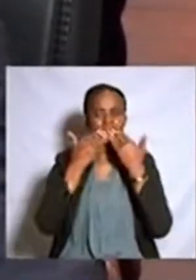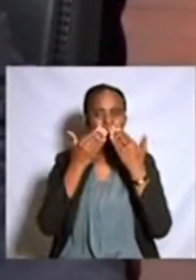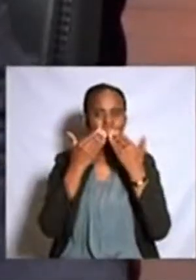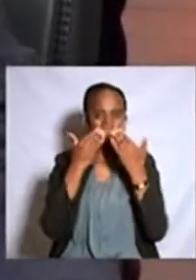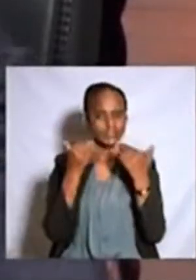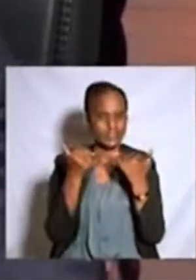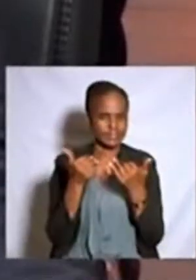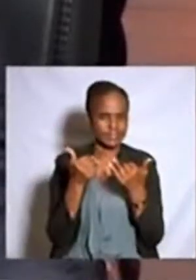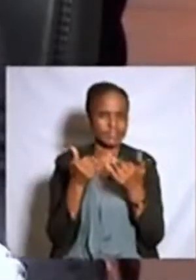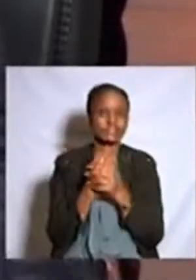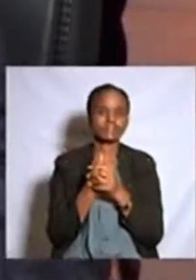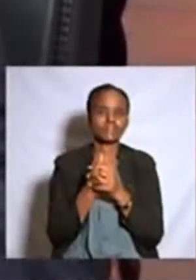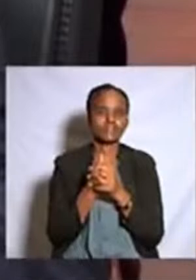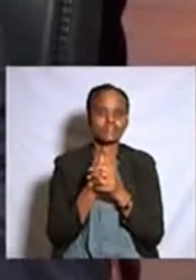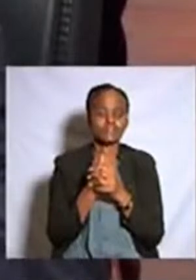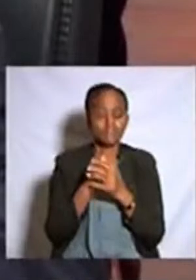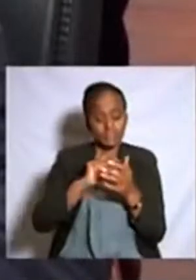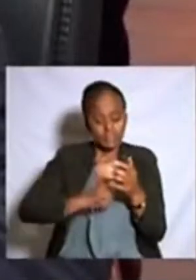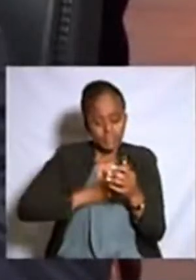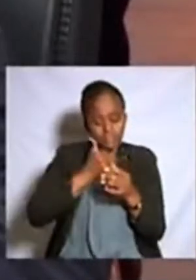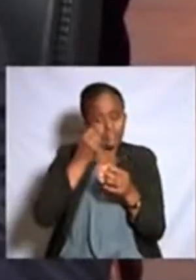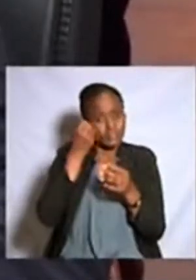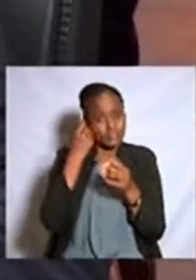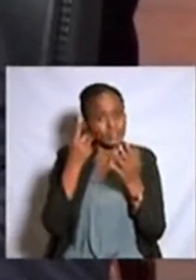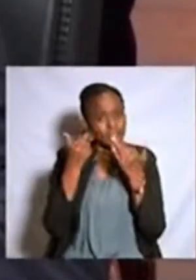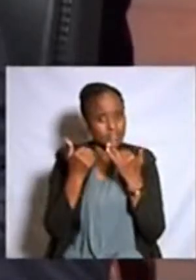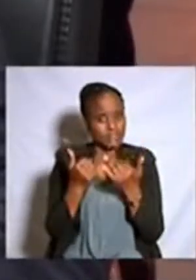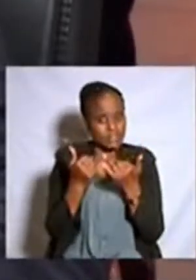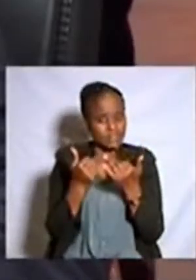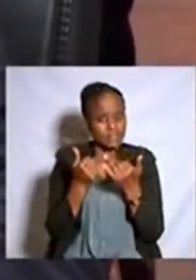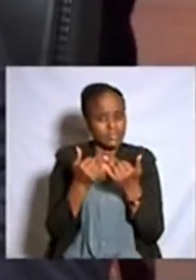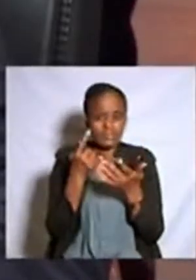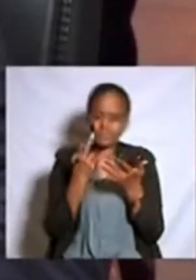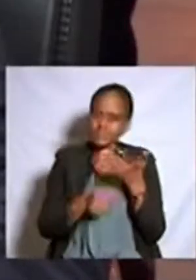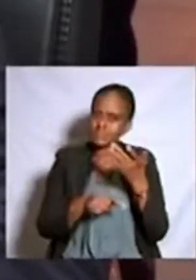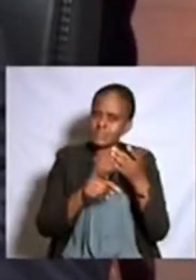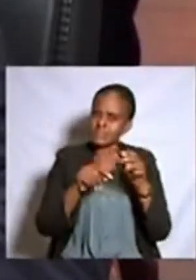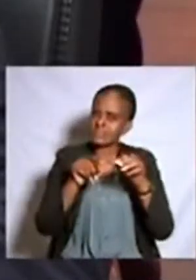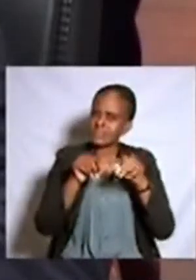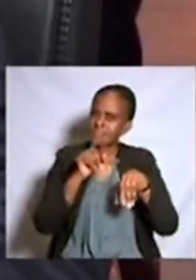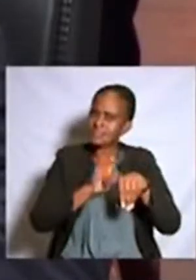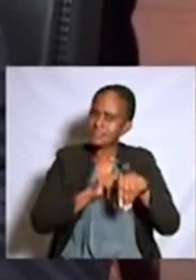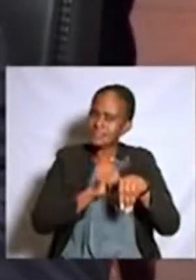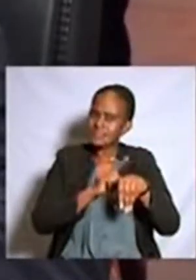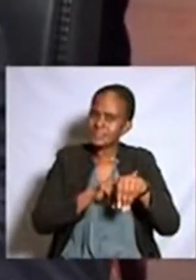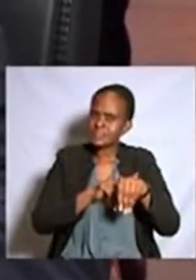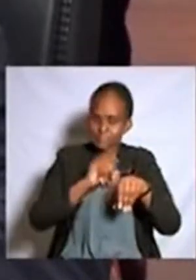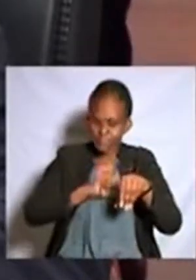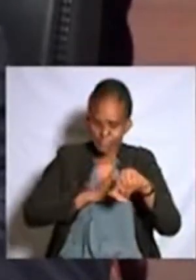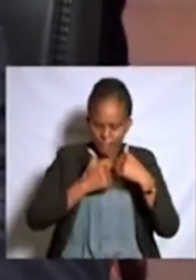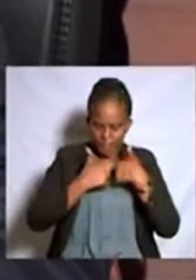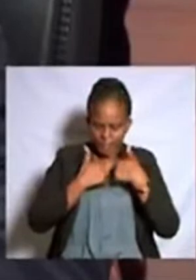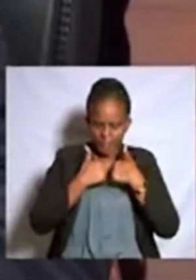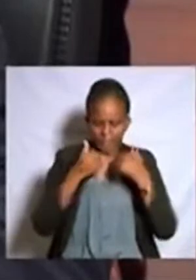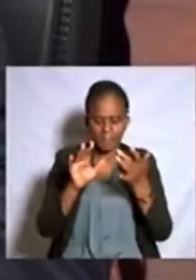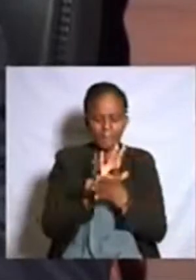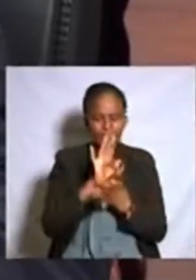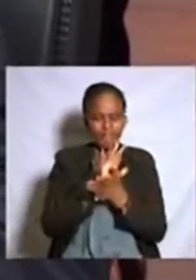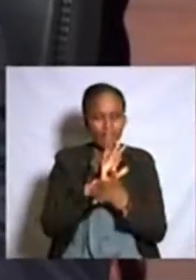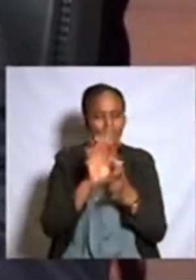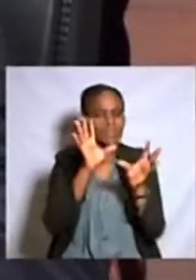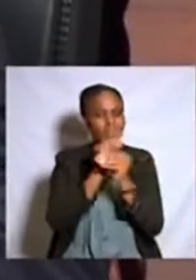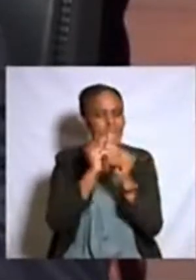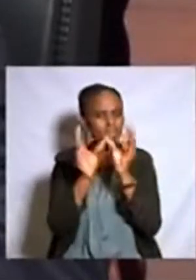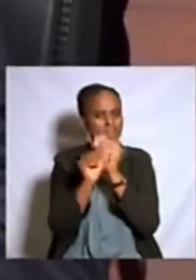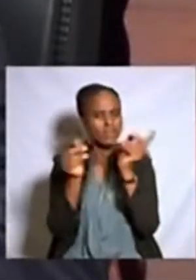so far. But just make us understand, at what point, I mean, do we get these documents go missing? I